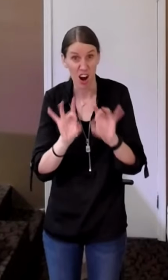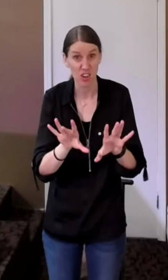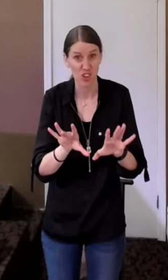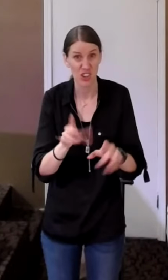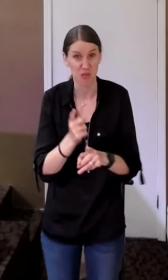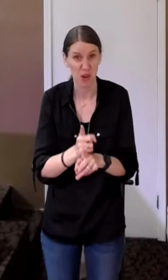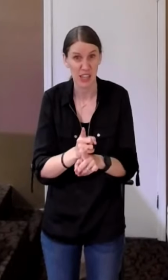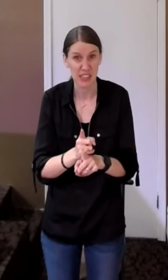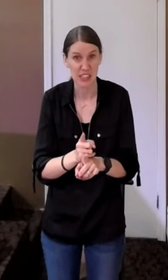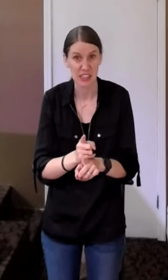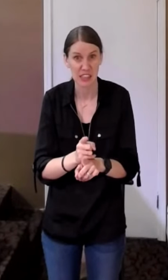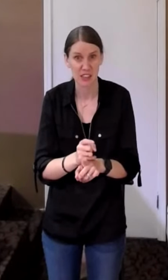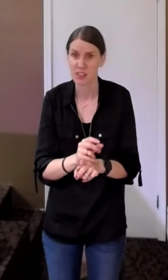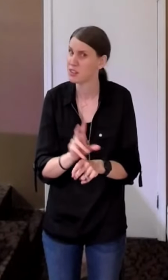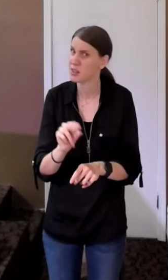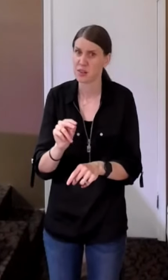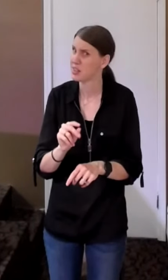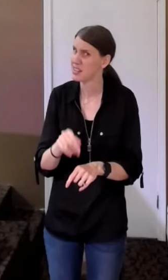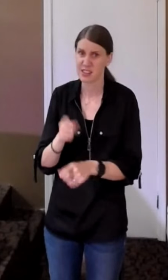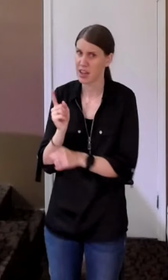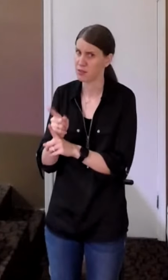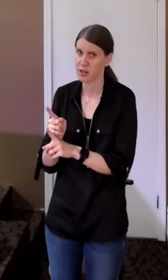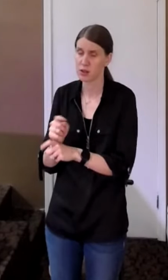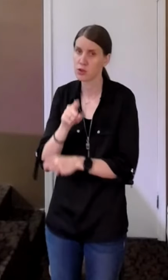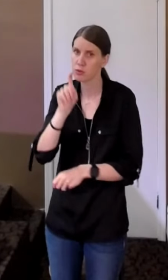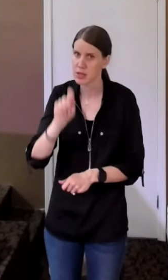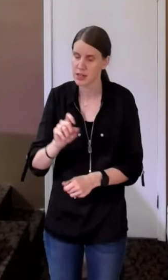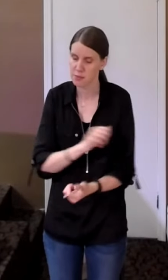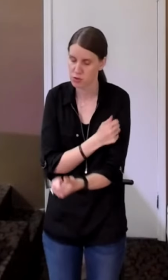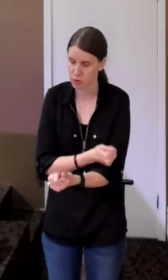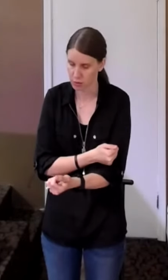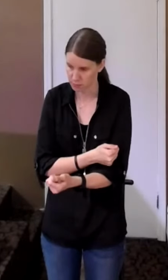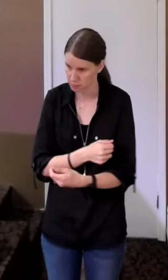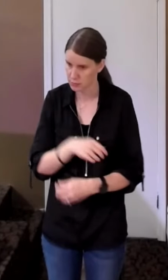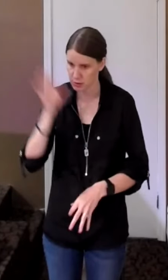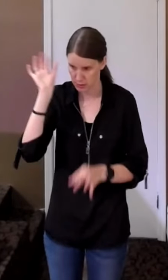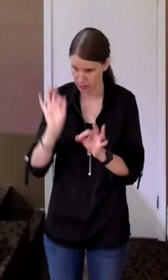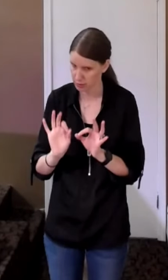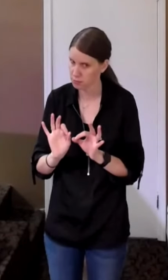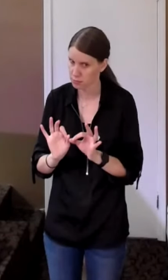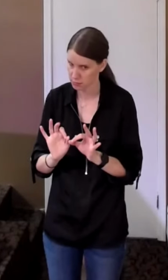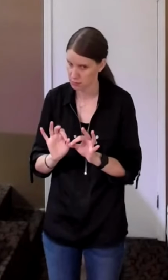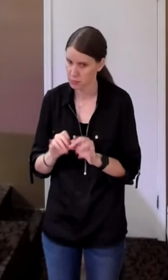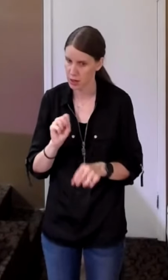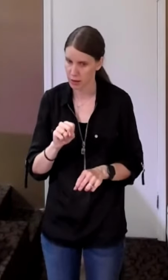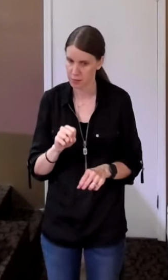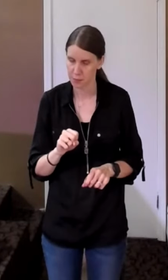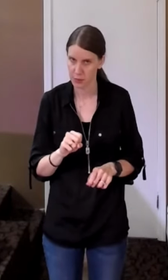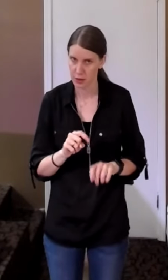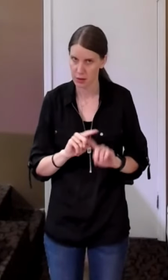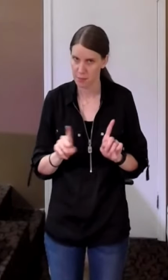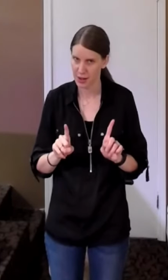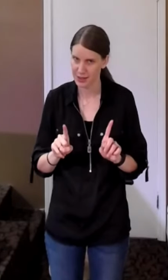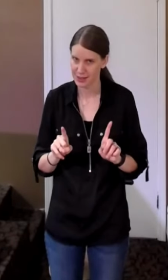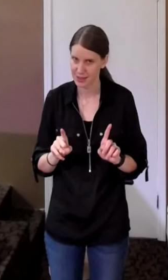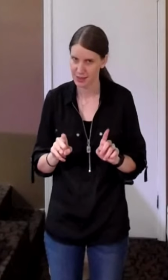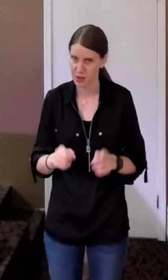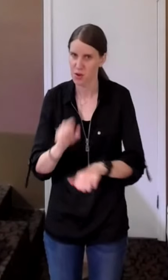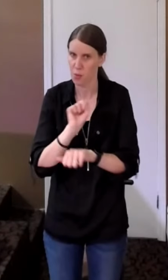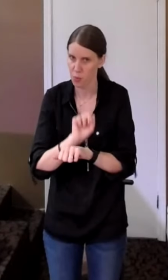not, no matter where you're at. You have to be strong and be able to stand in it, but you also have to be able to get through